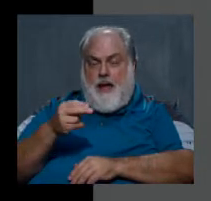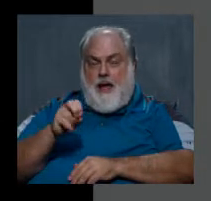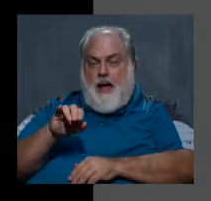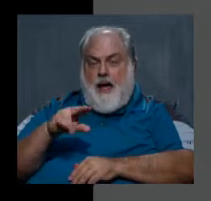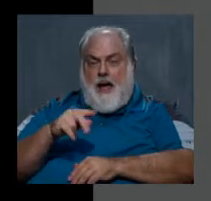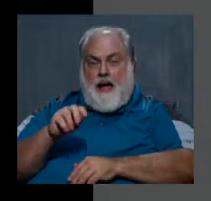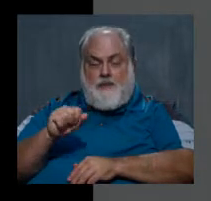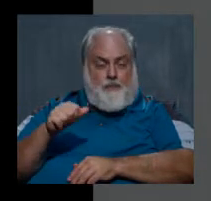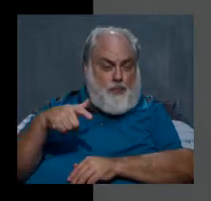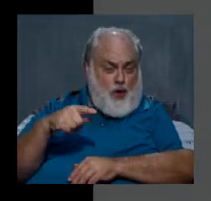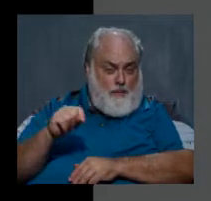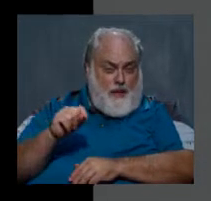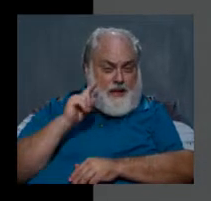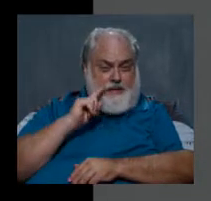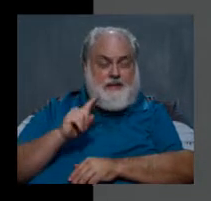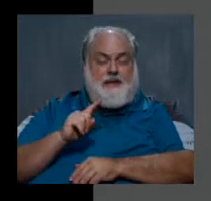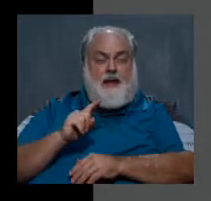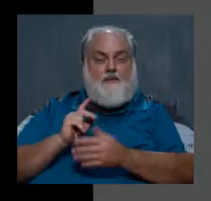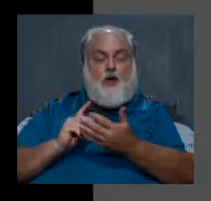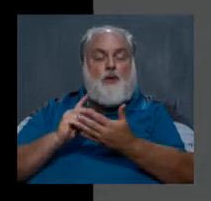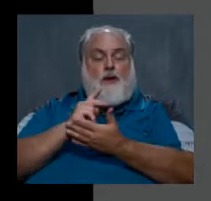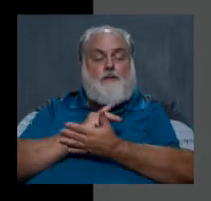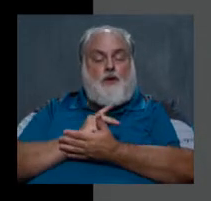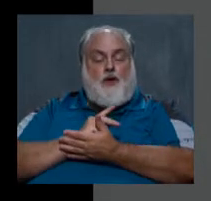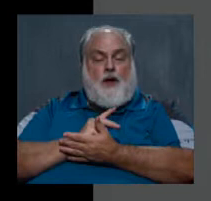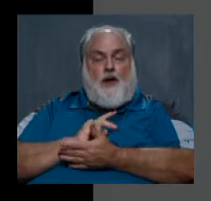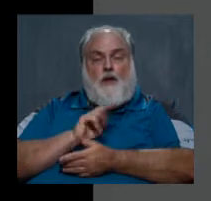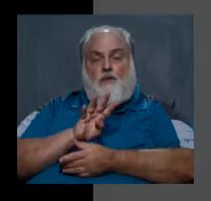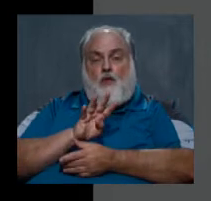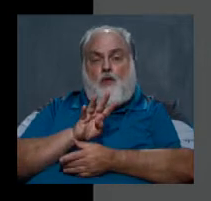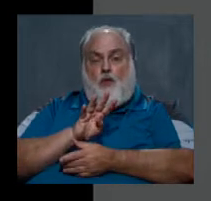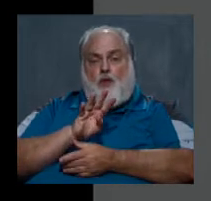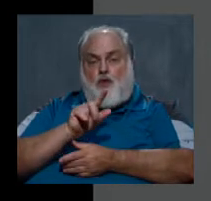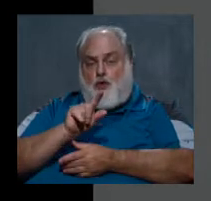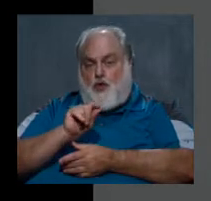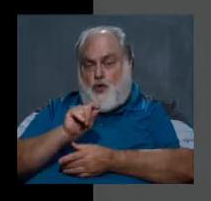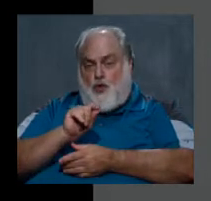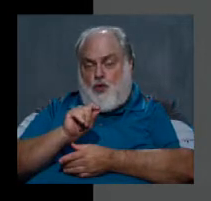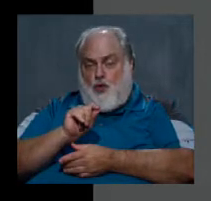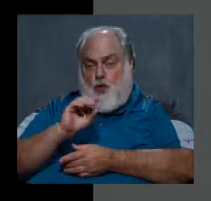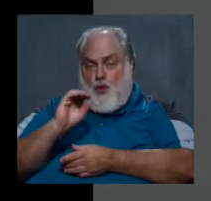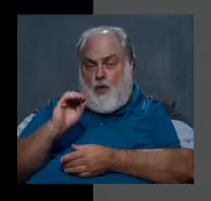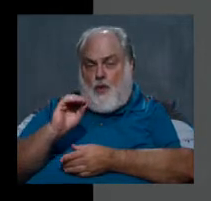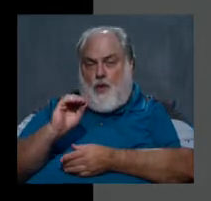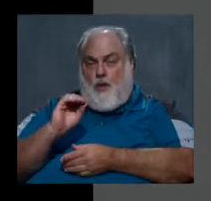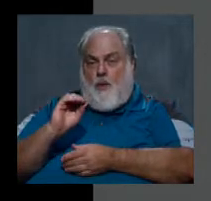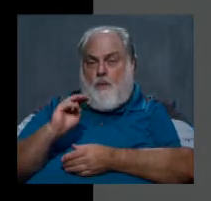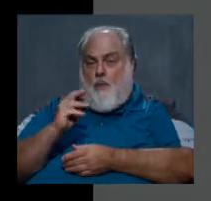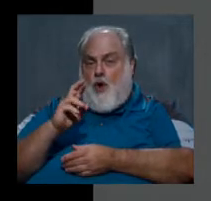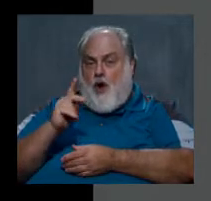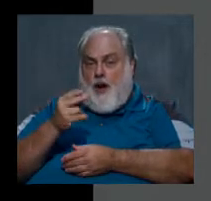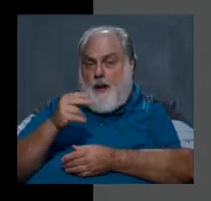Plan Review, located at 420 Markham Mesa Place. Staff recommends approval of the